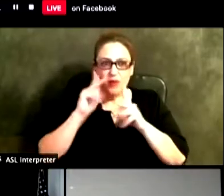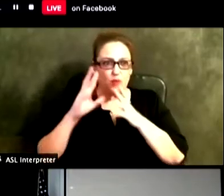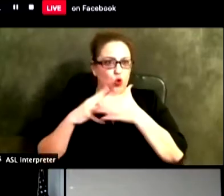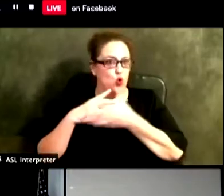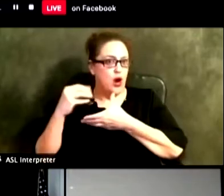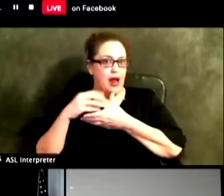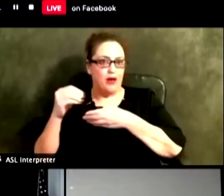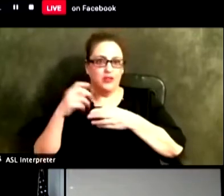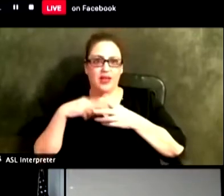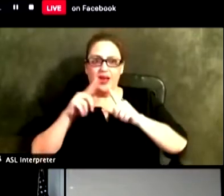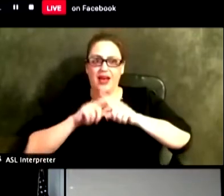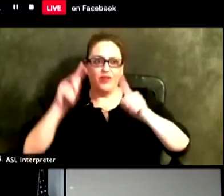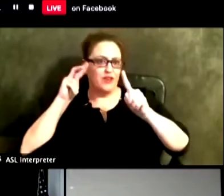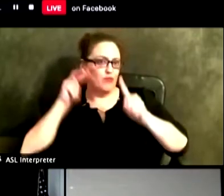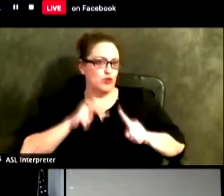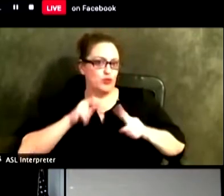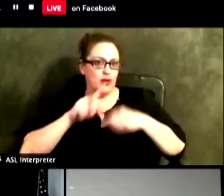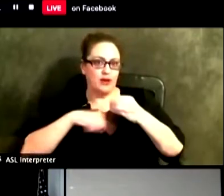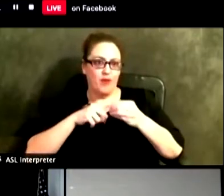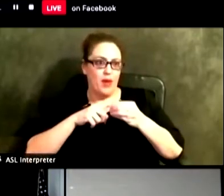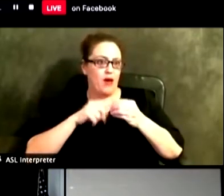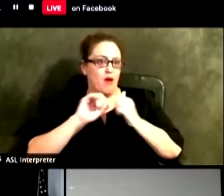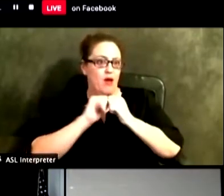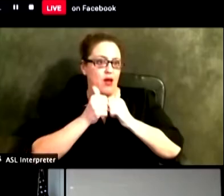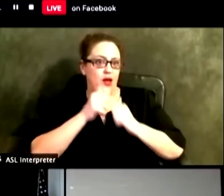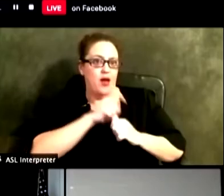community, I think that that needs to be